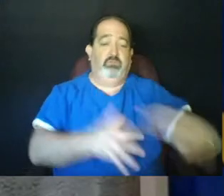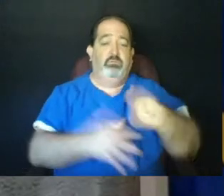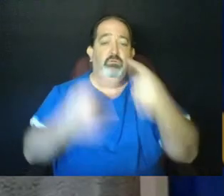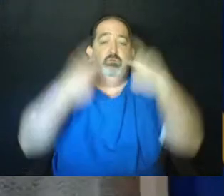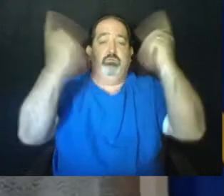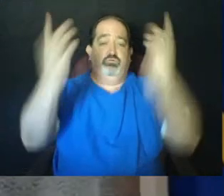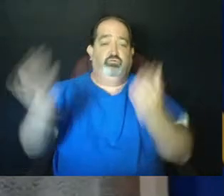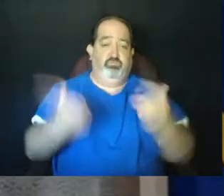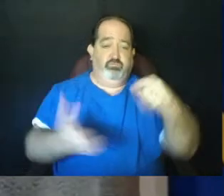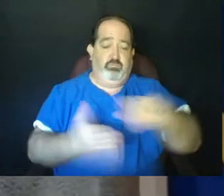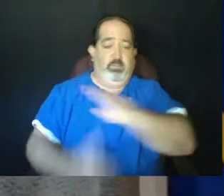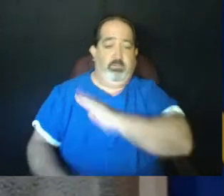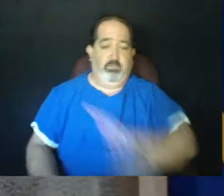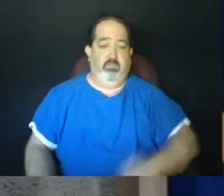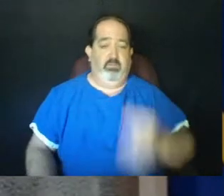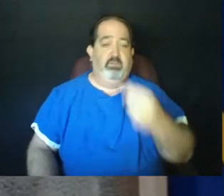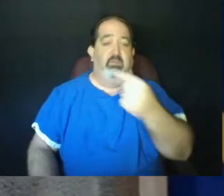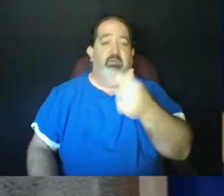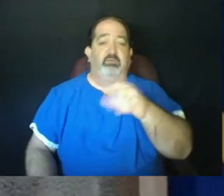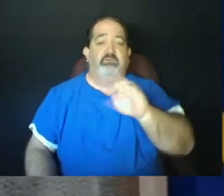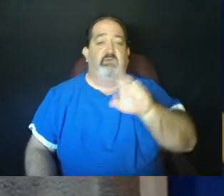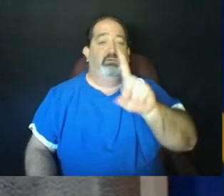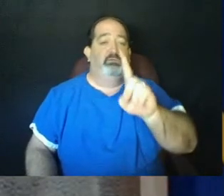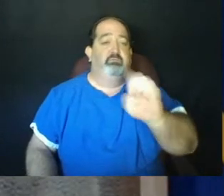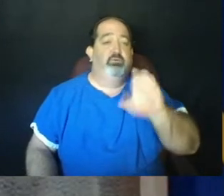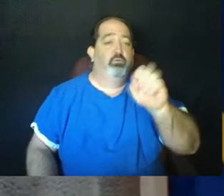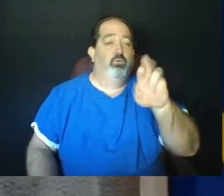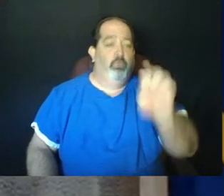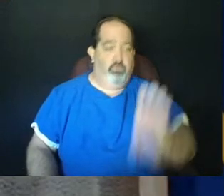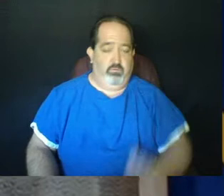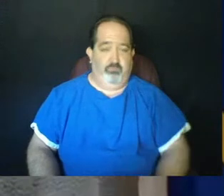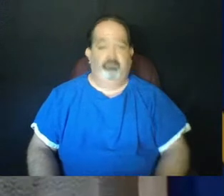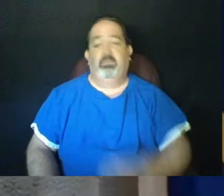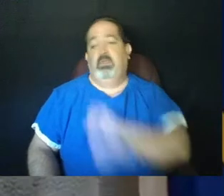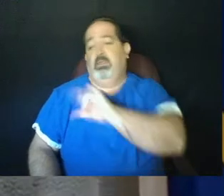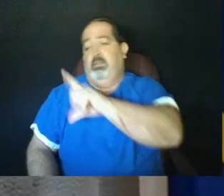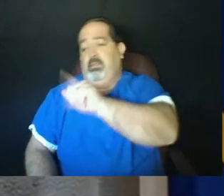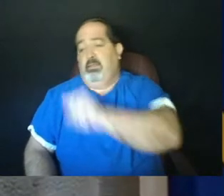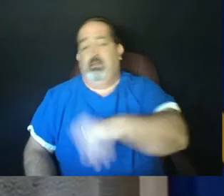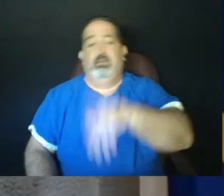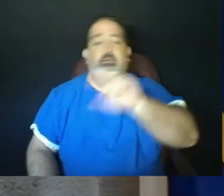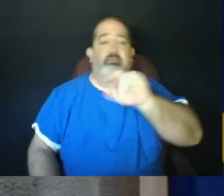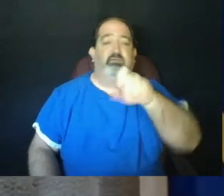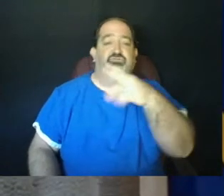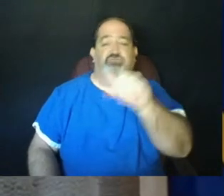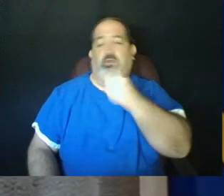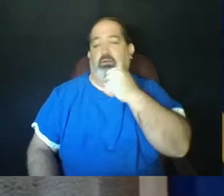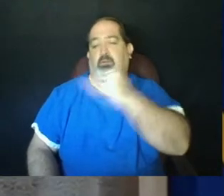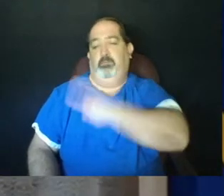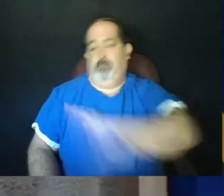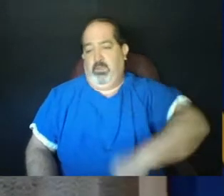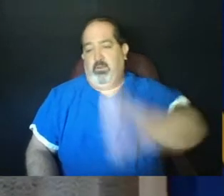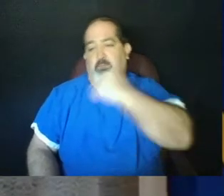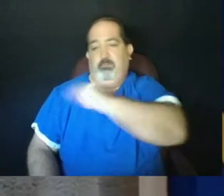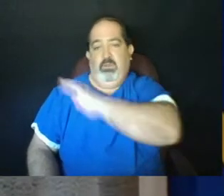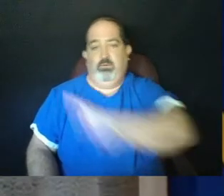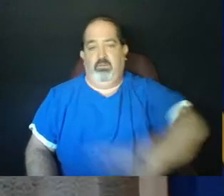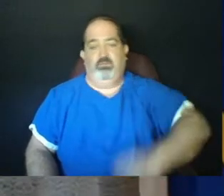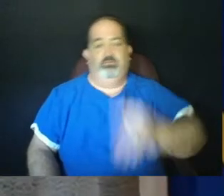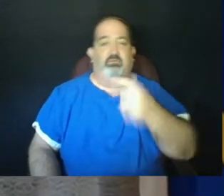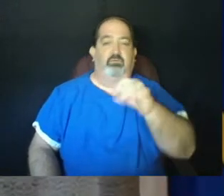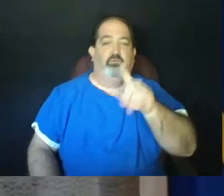to the barony with the Gem d'Or. Therefore, do we, Ilya and Batasha, Baron and Baroness of Gildenholt,